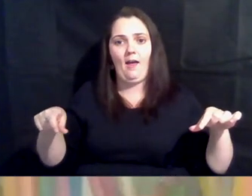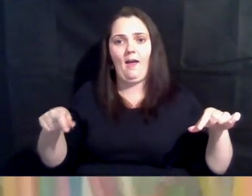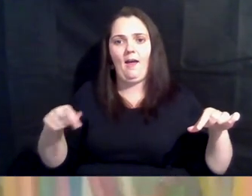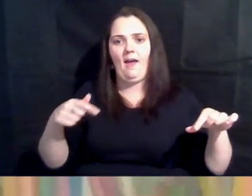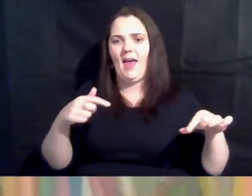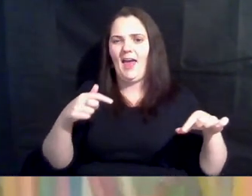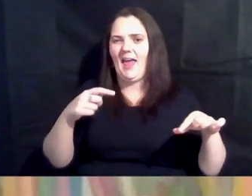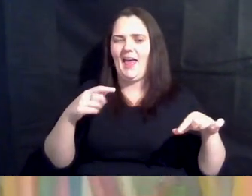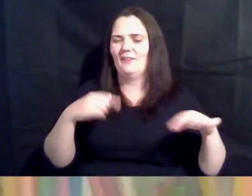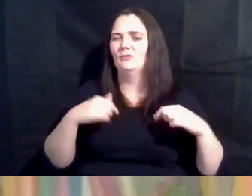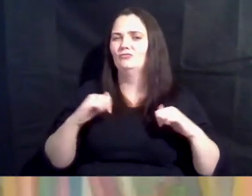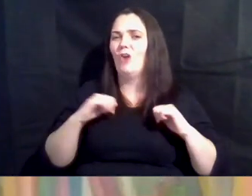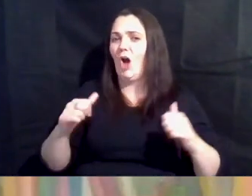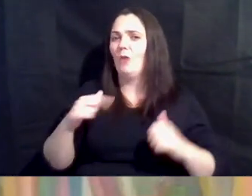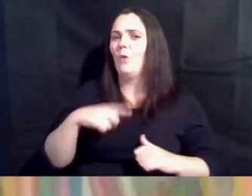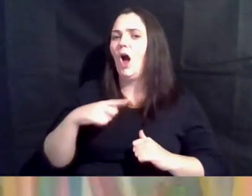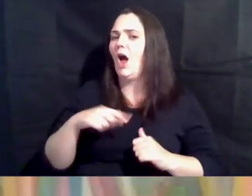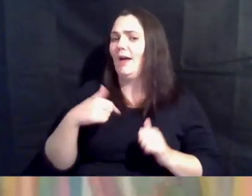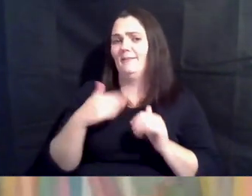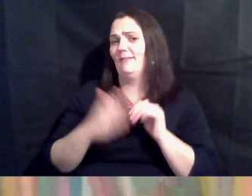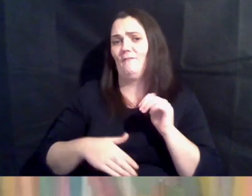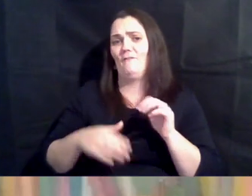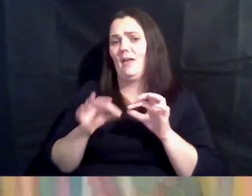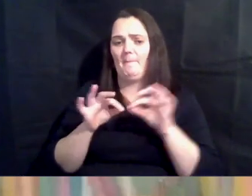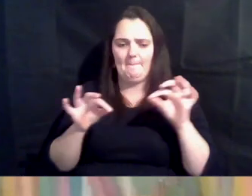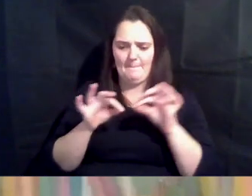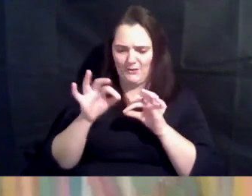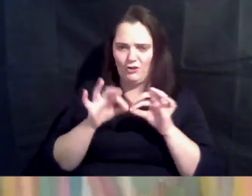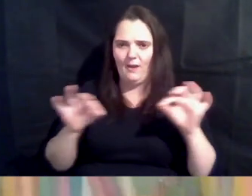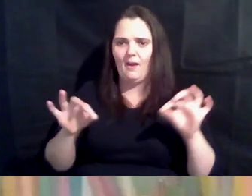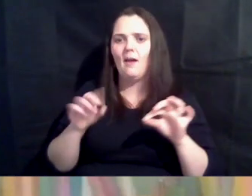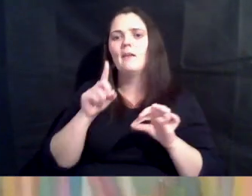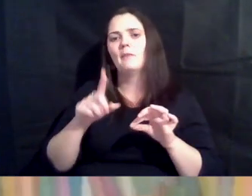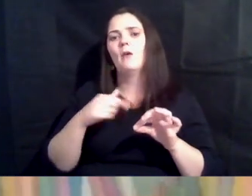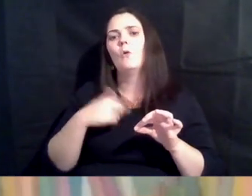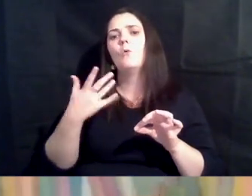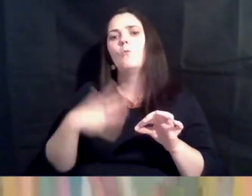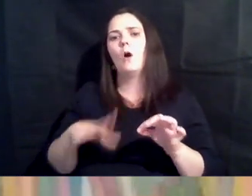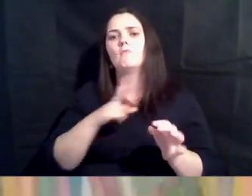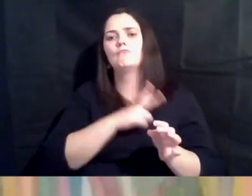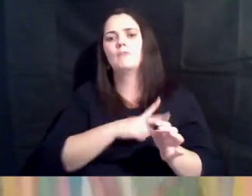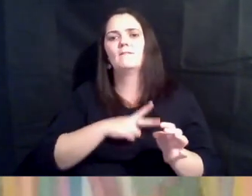any desire to measure anything, but I'm going to do it for this so that we can be professional and have nice, perfectly bound